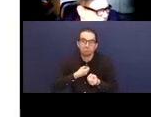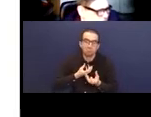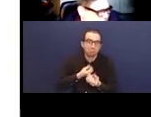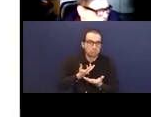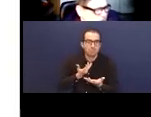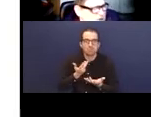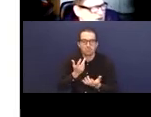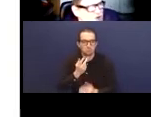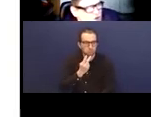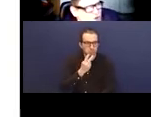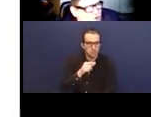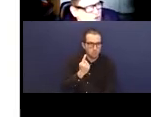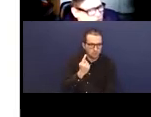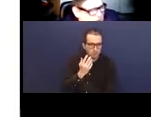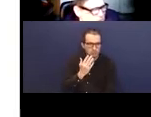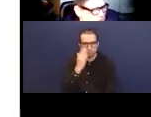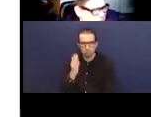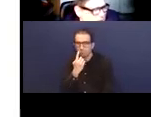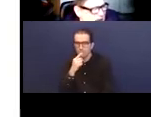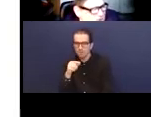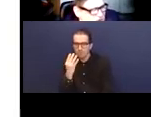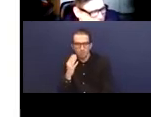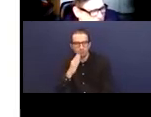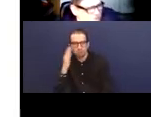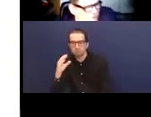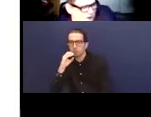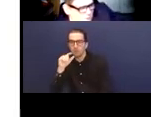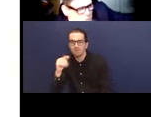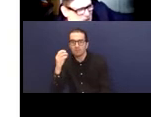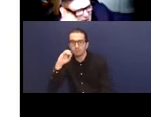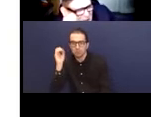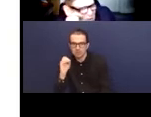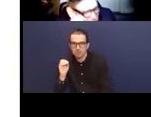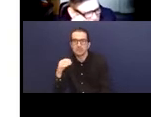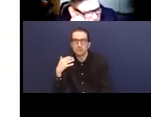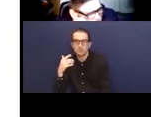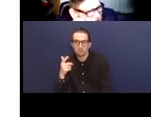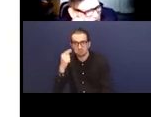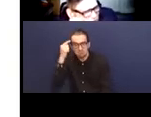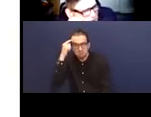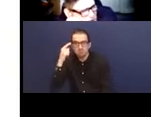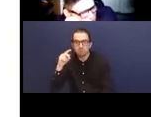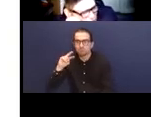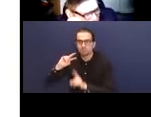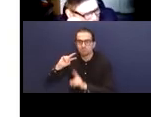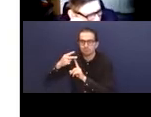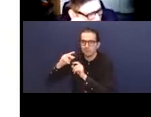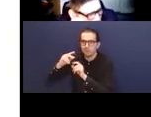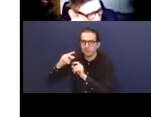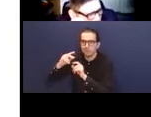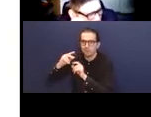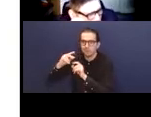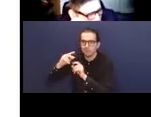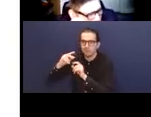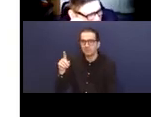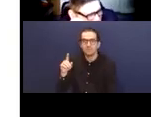slide that was shown, it said 200 million people have severe difficulty. It would be adding up that D3 column around the world would